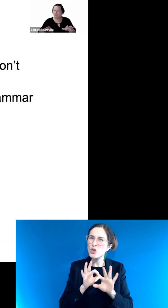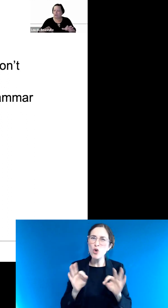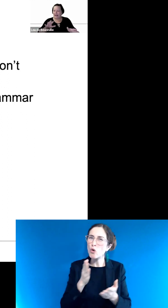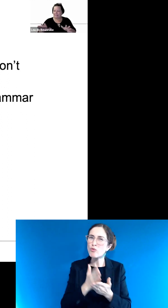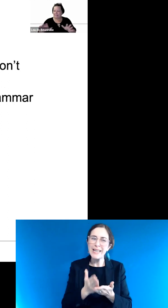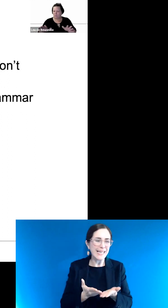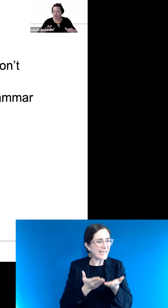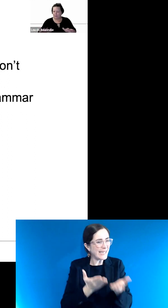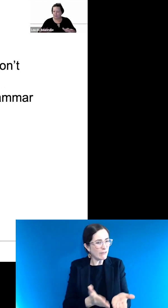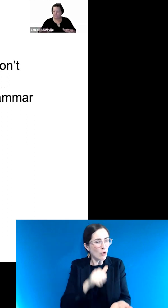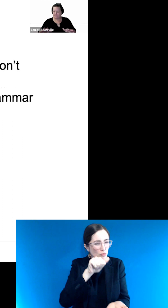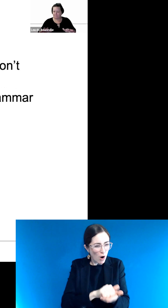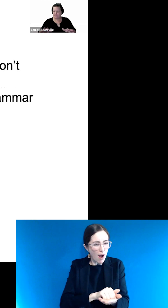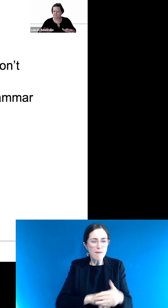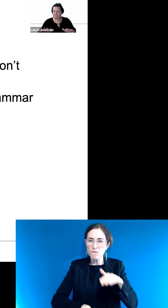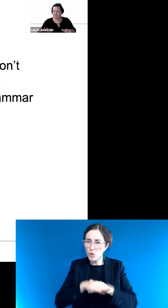giving a child access to either.